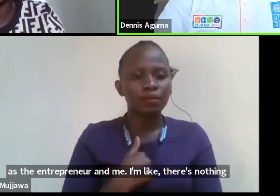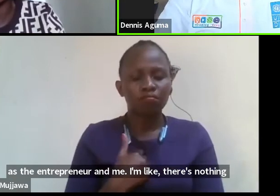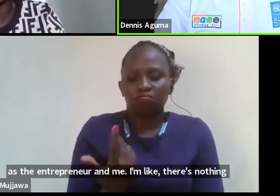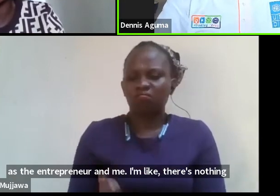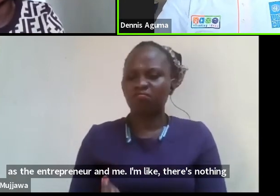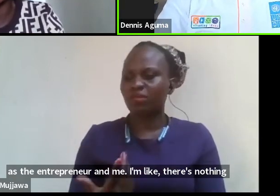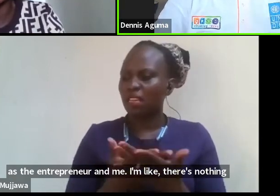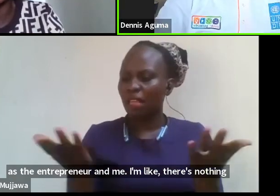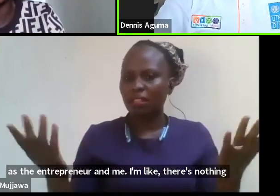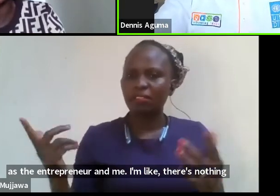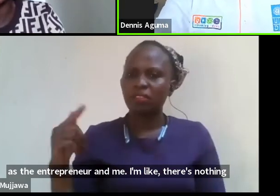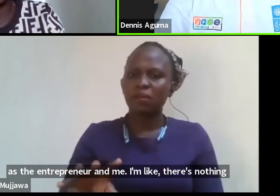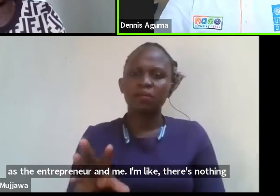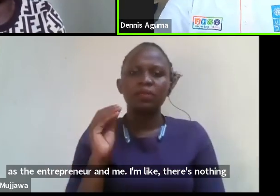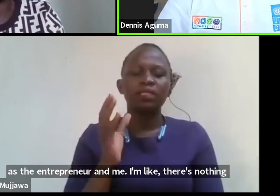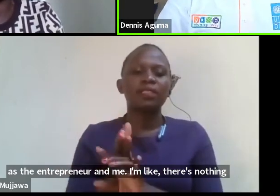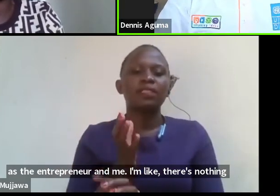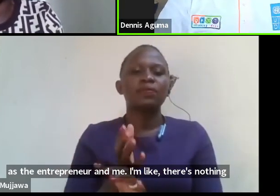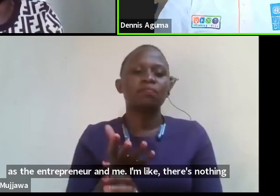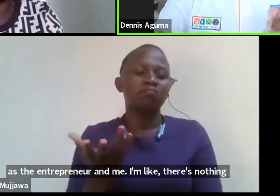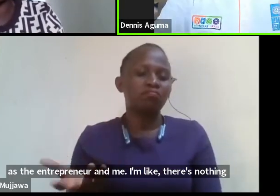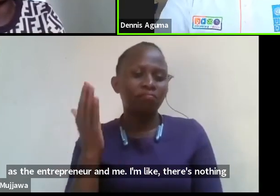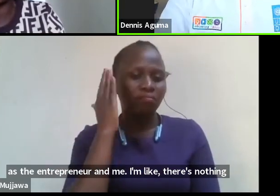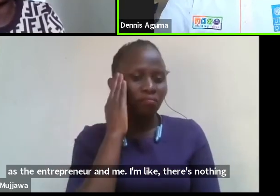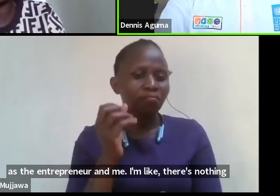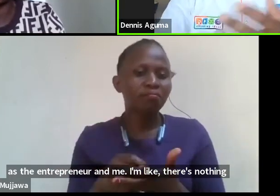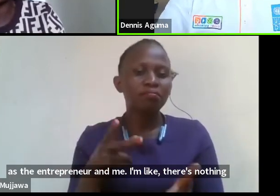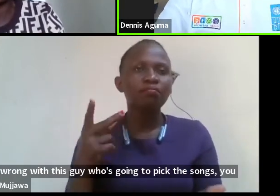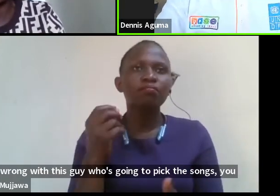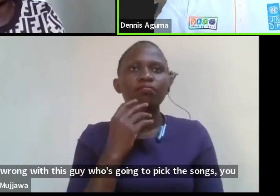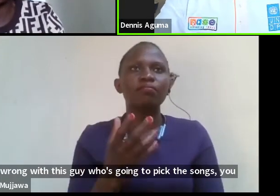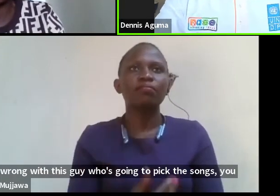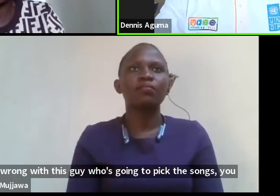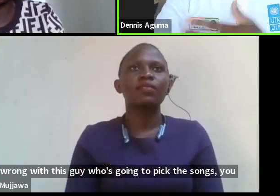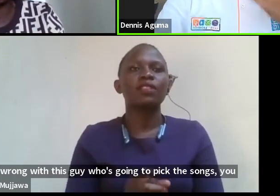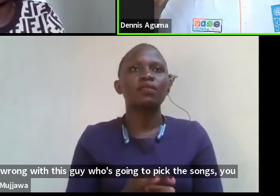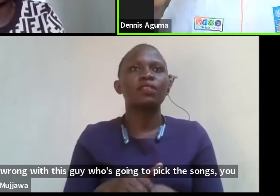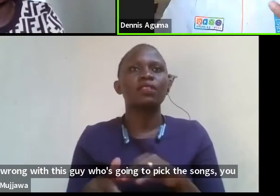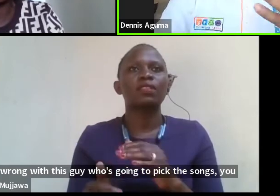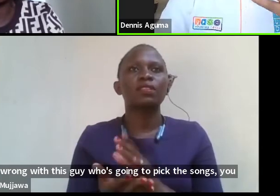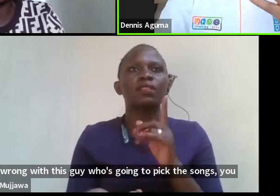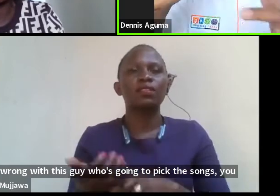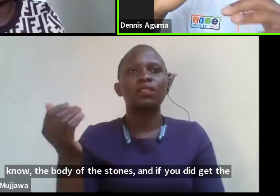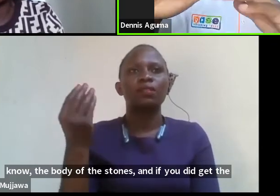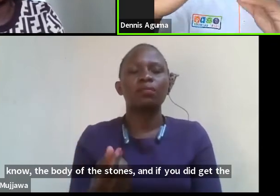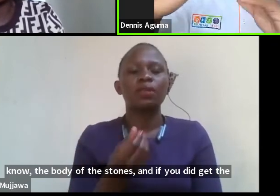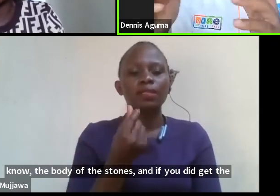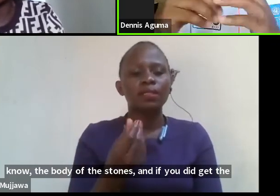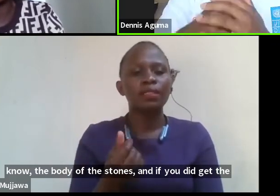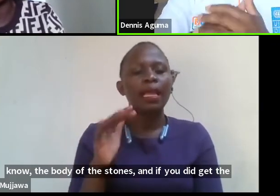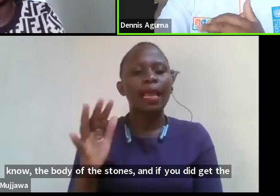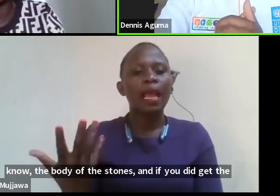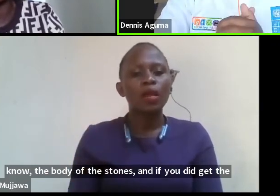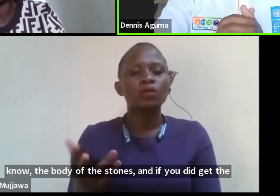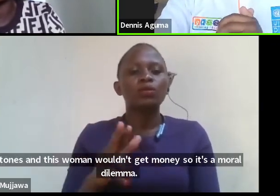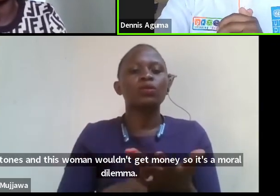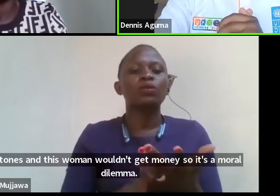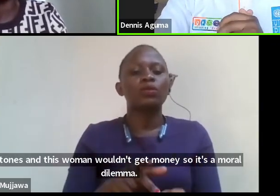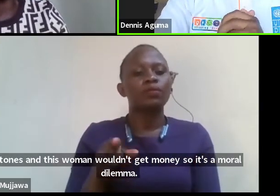coming to pick the stones. He knows the value of the stones. And if he didn't take the stones, then these women wouldn't get money. So it's a moral dilemma. How do you square this circle?